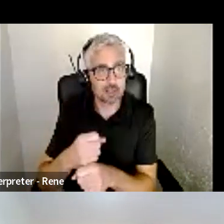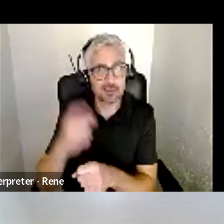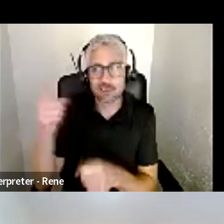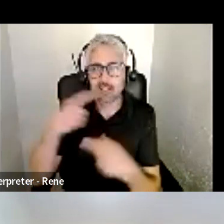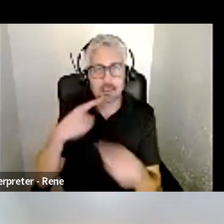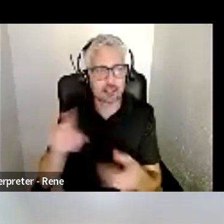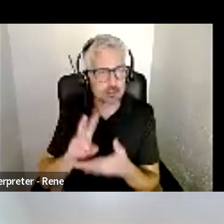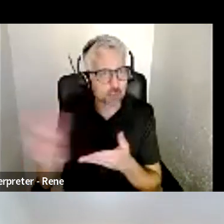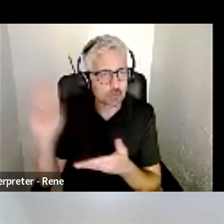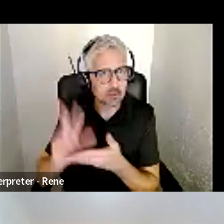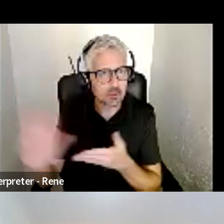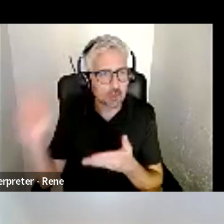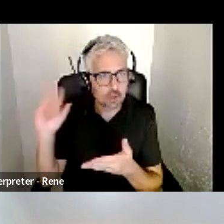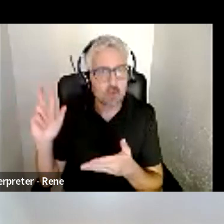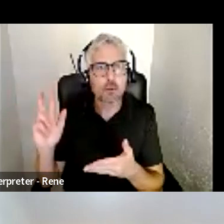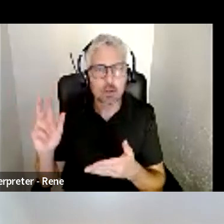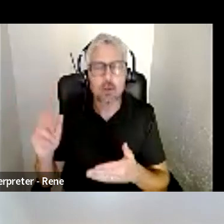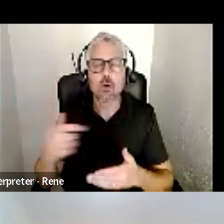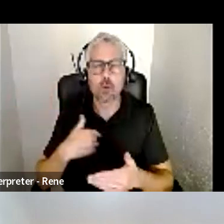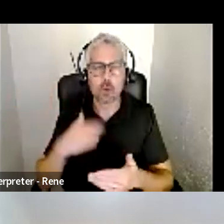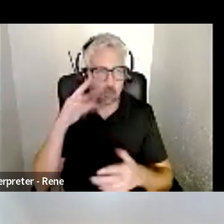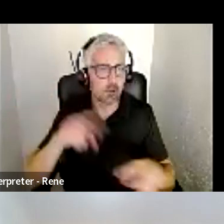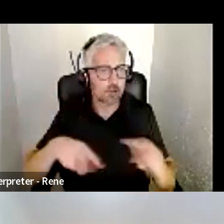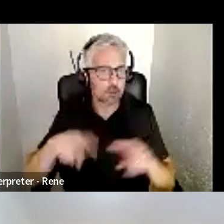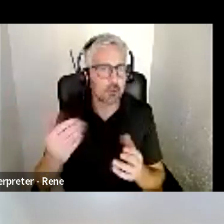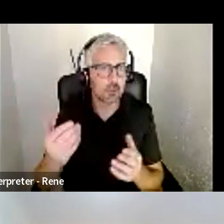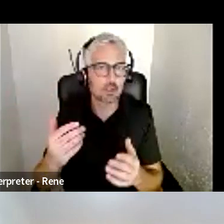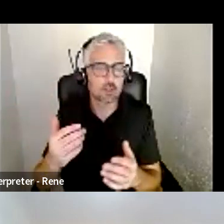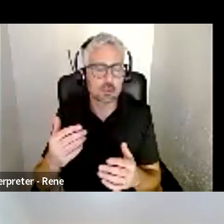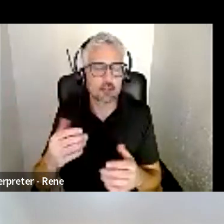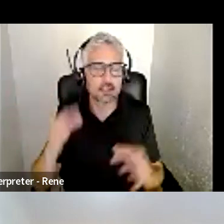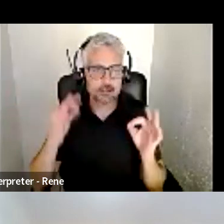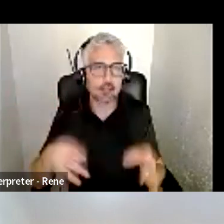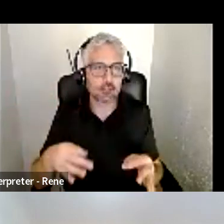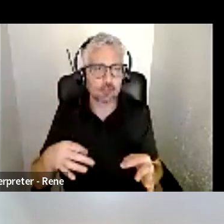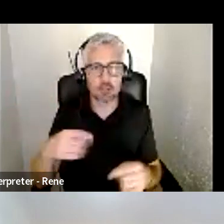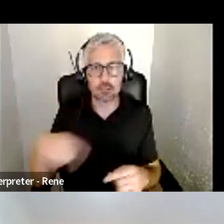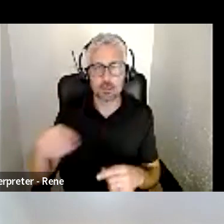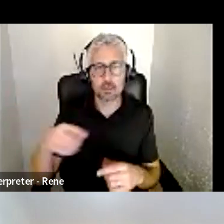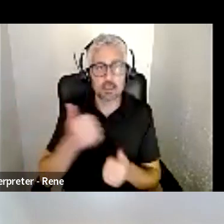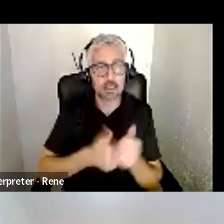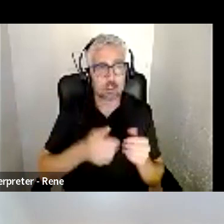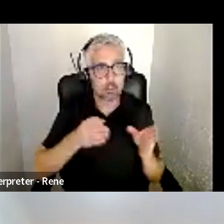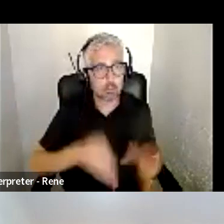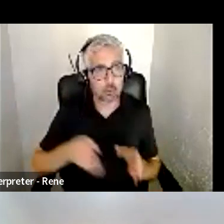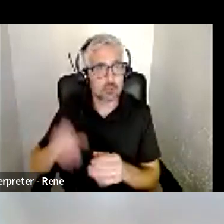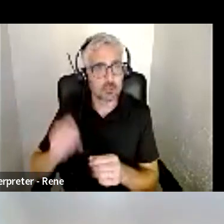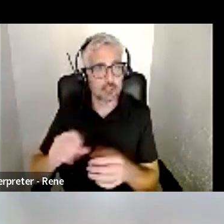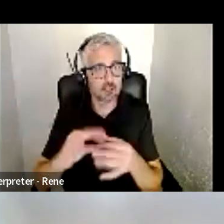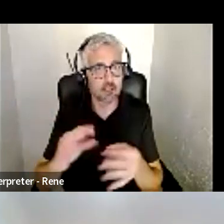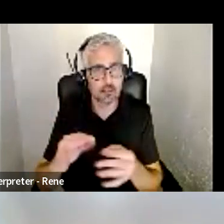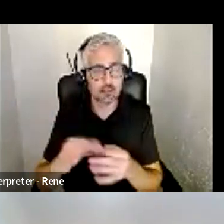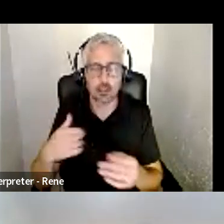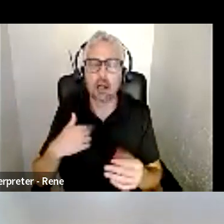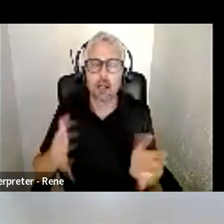we've been definitely pushing you all to take a look. And definitely as individuals, you can comment on those, and I would encourage